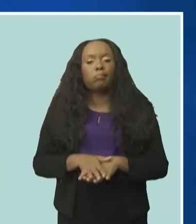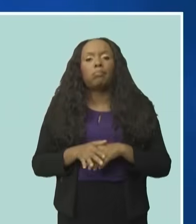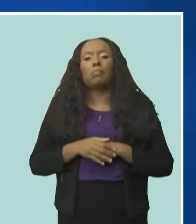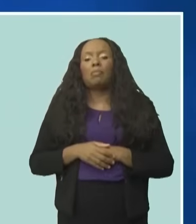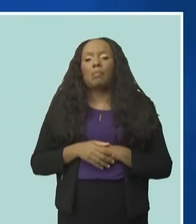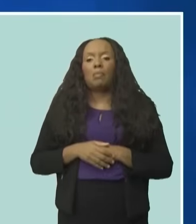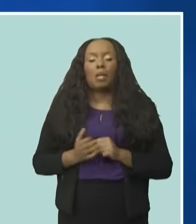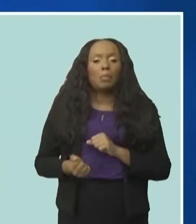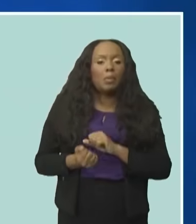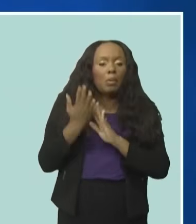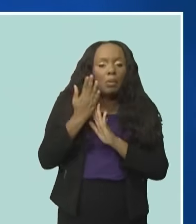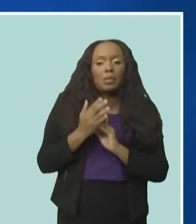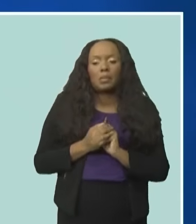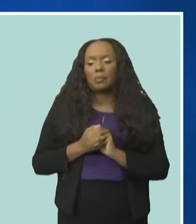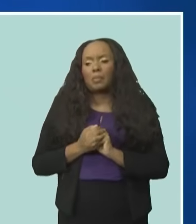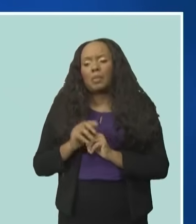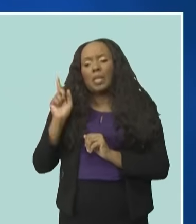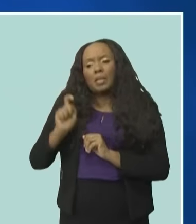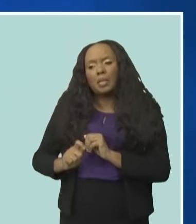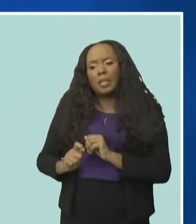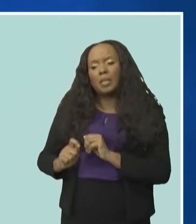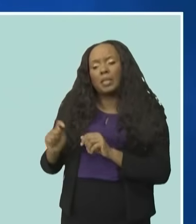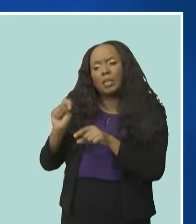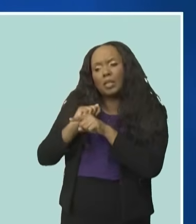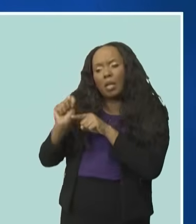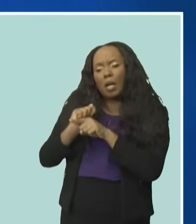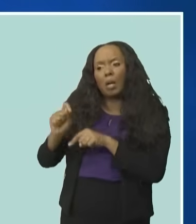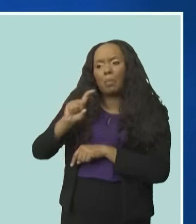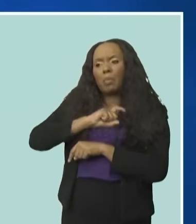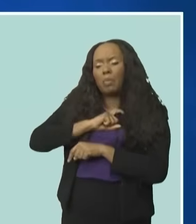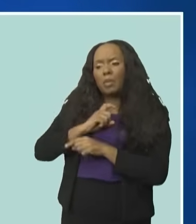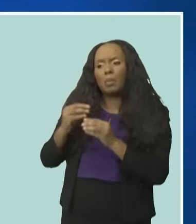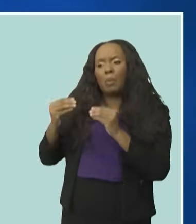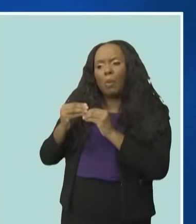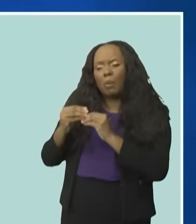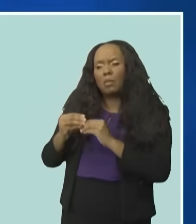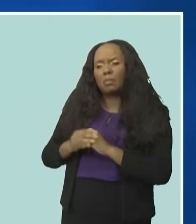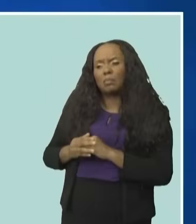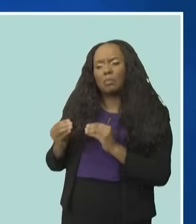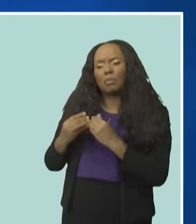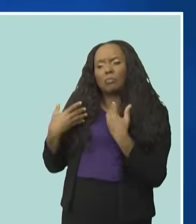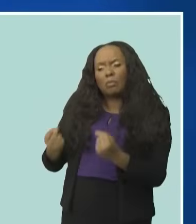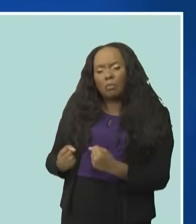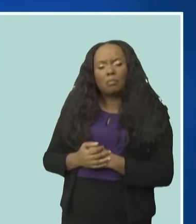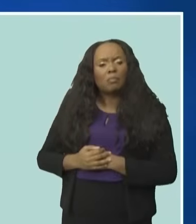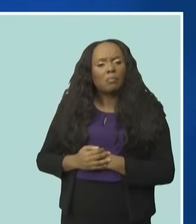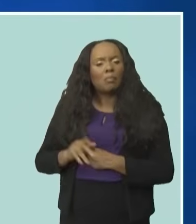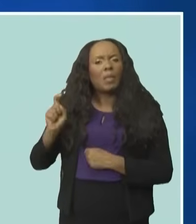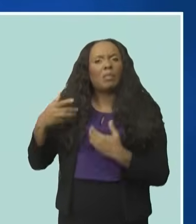way in which we are training our police, to the way in which we are strengthening our police forces,